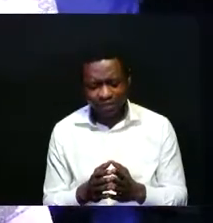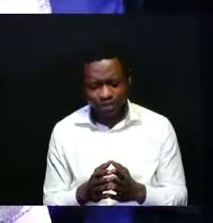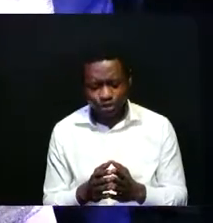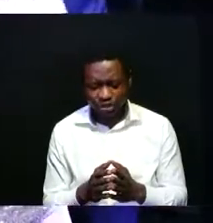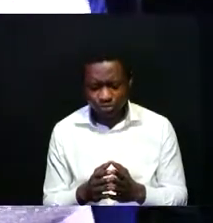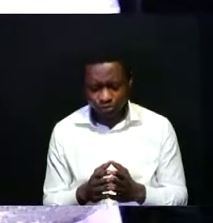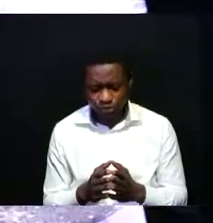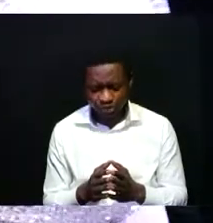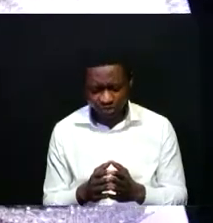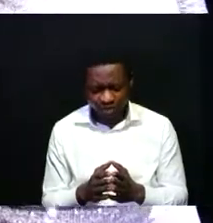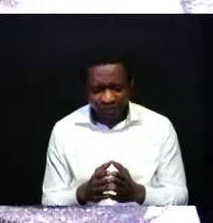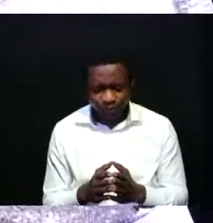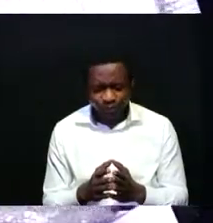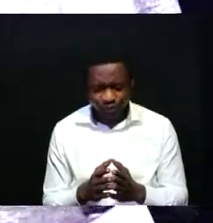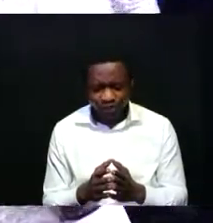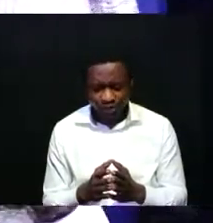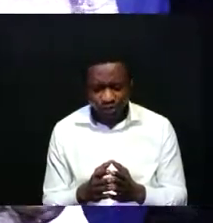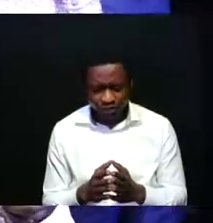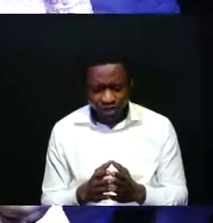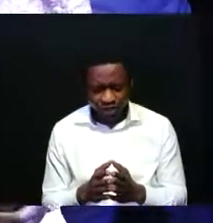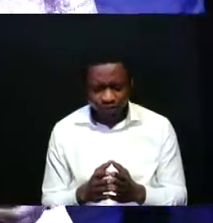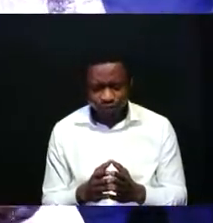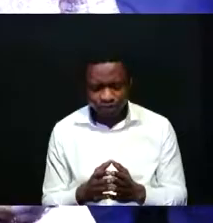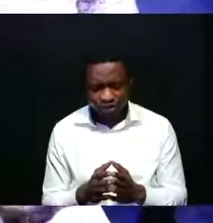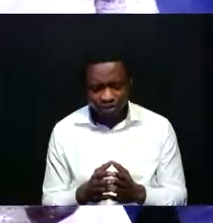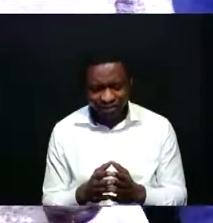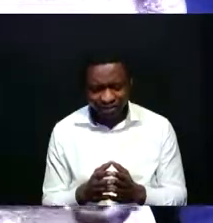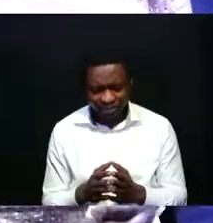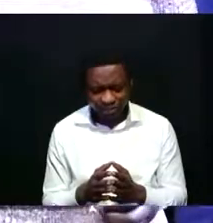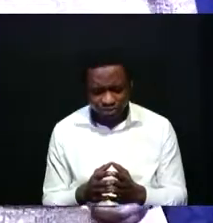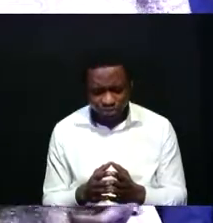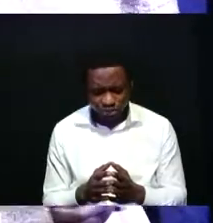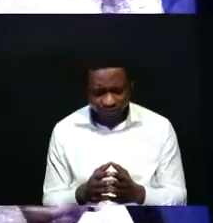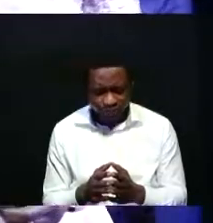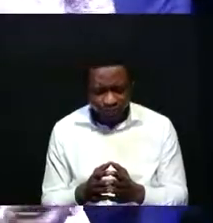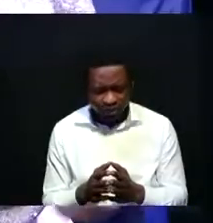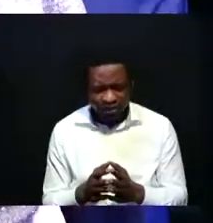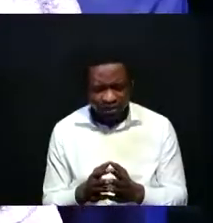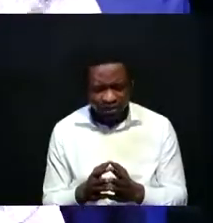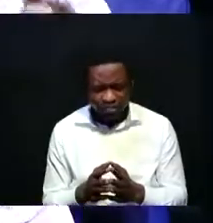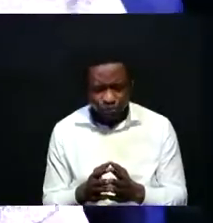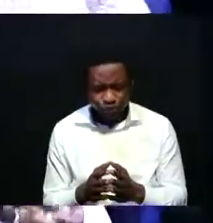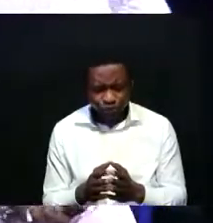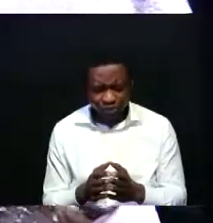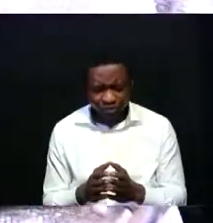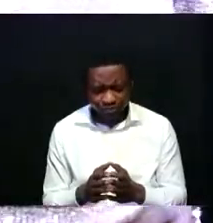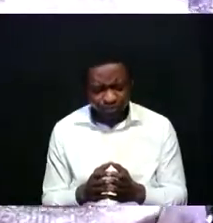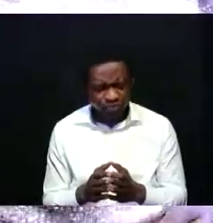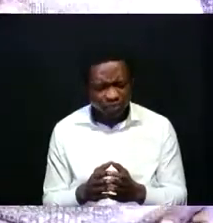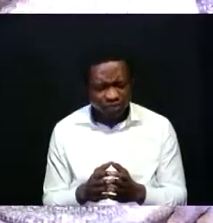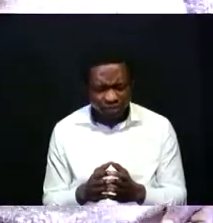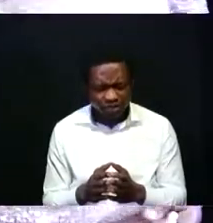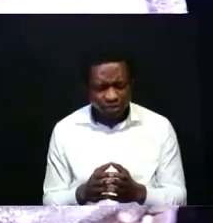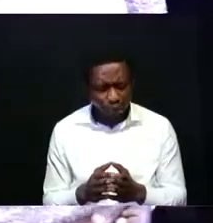be revival. And let there be fire on every family altar. And let there be consistency. And let there